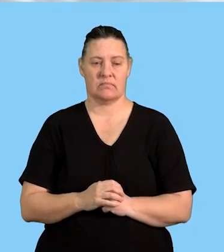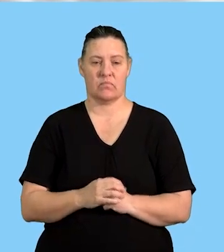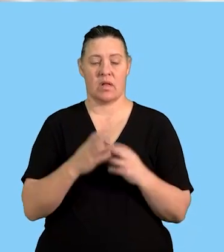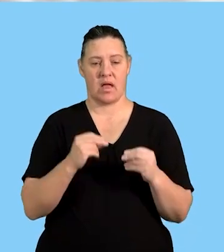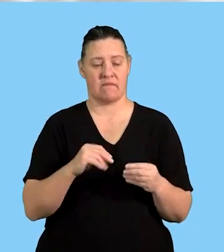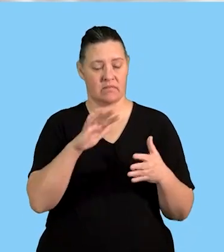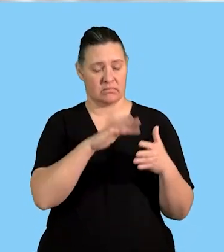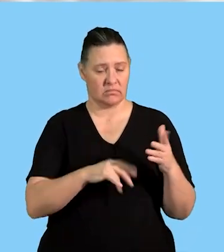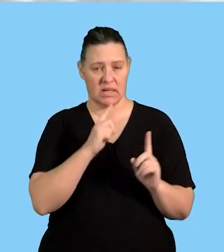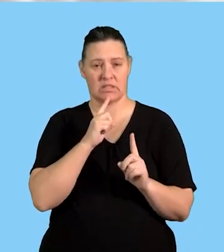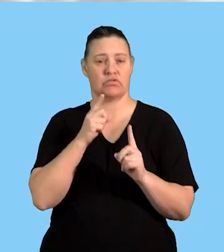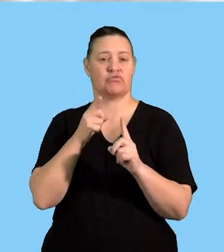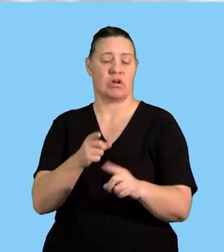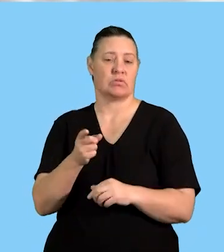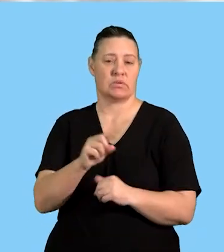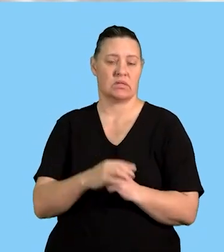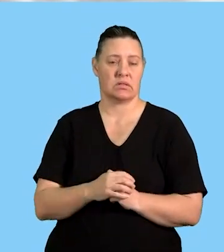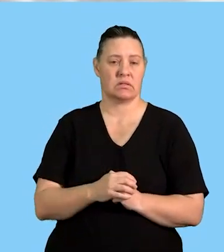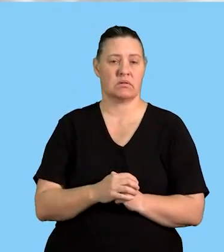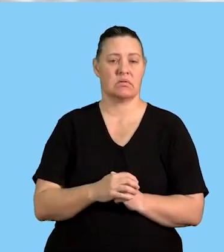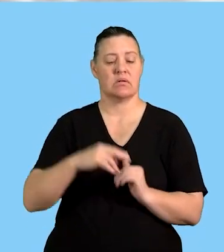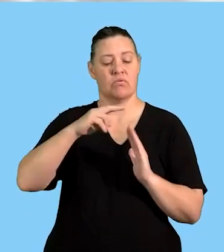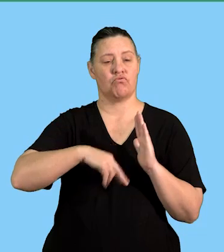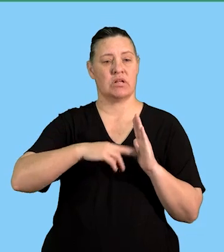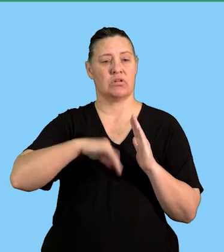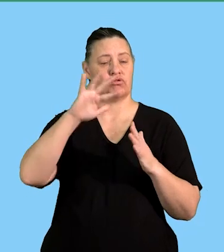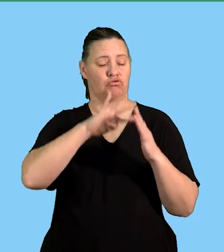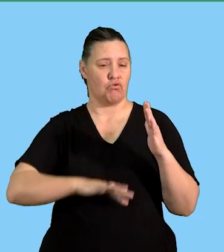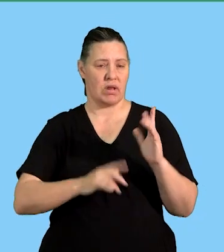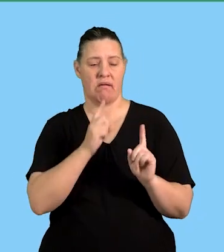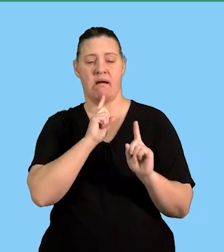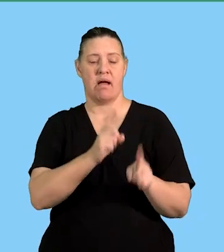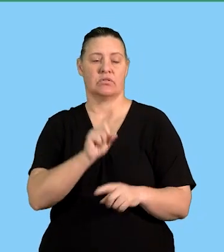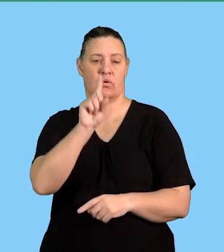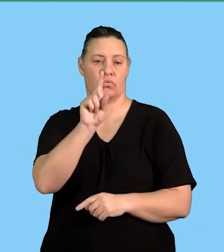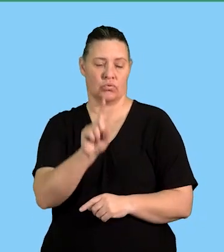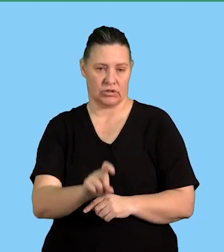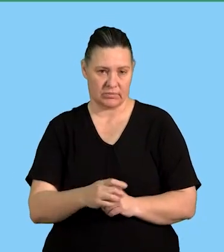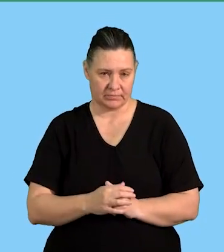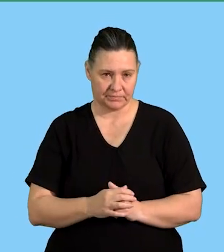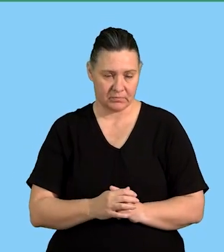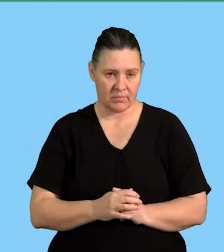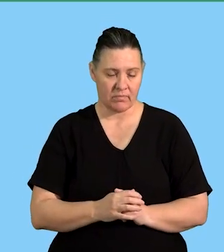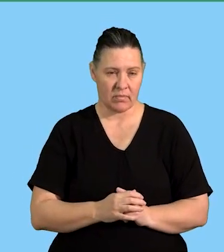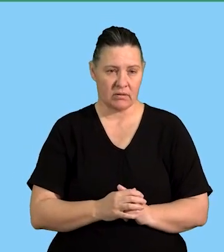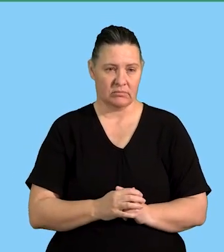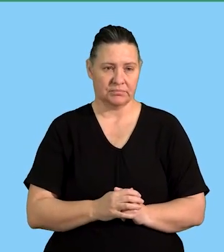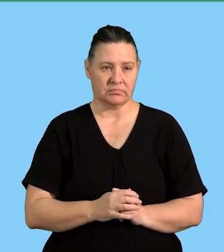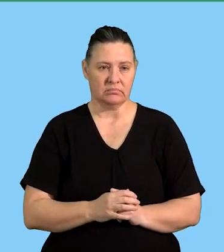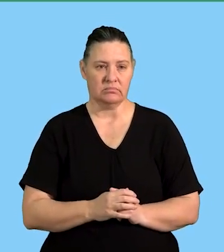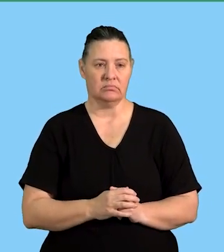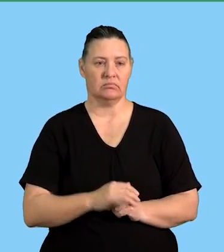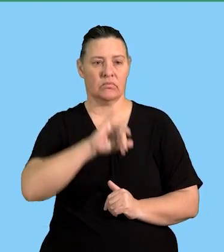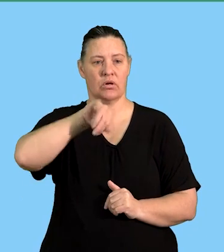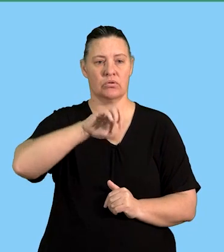we have a scenario, and the instruction is to read the scenario below and answer questions that follow.